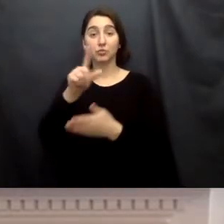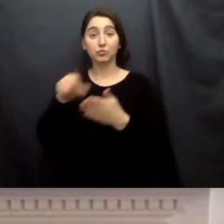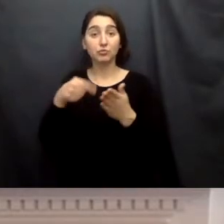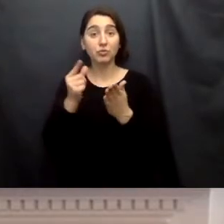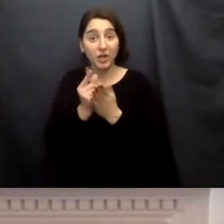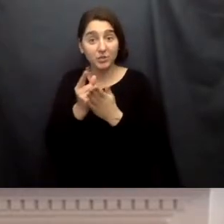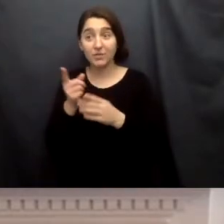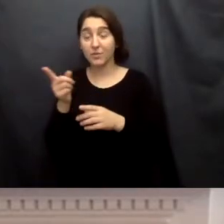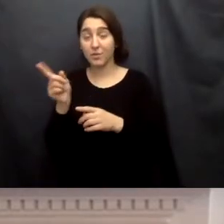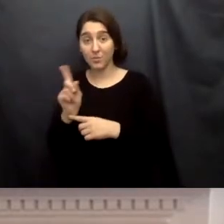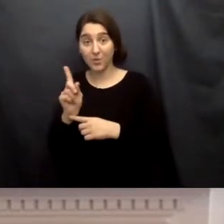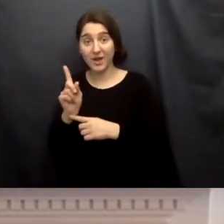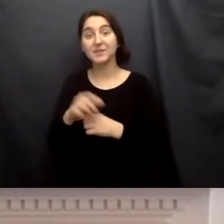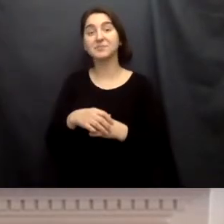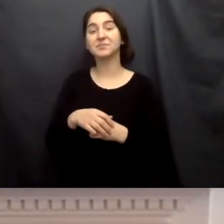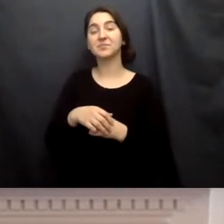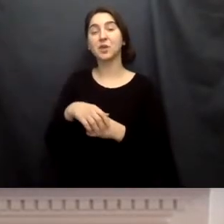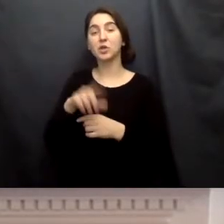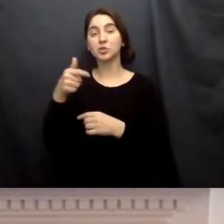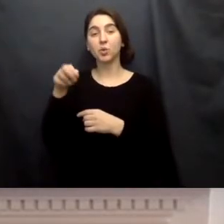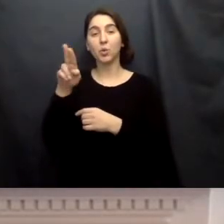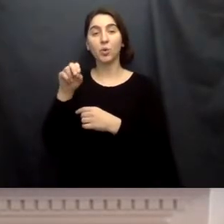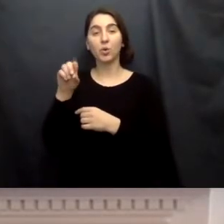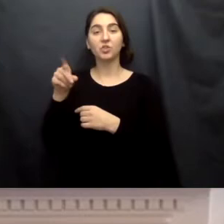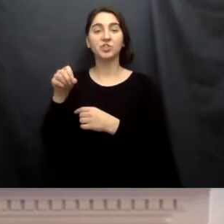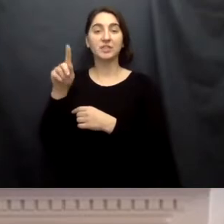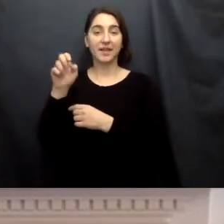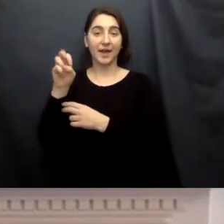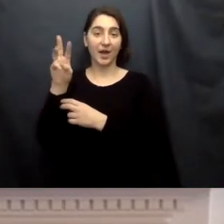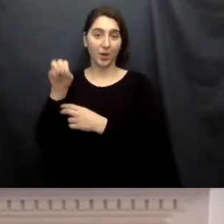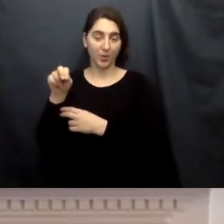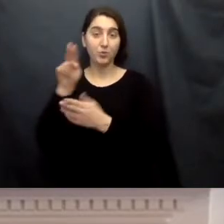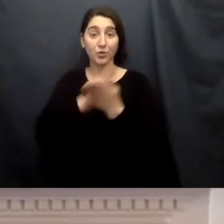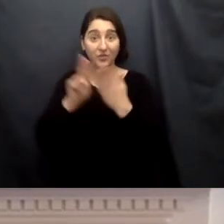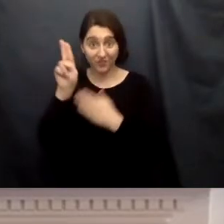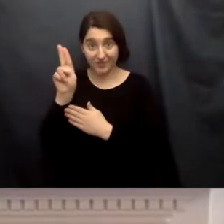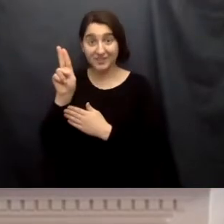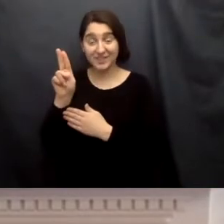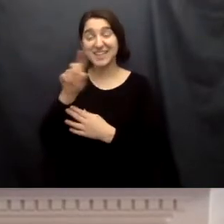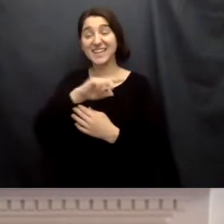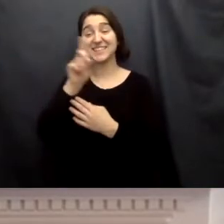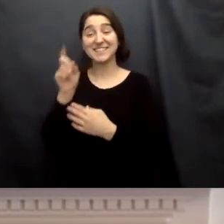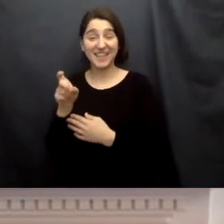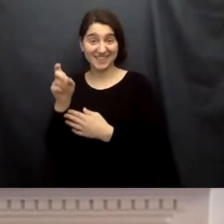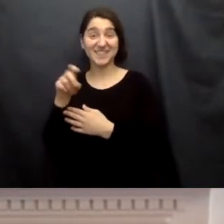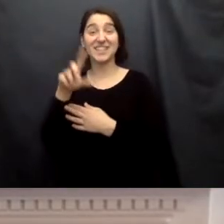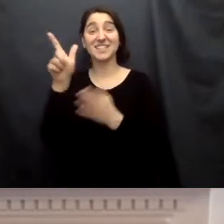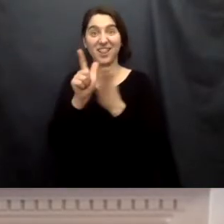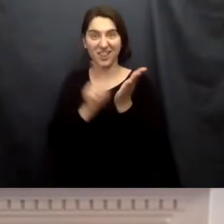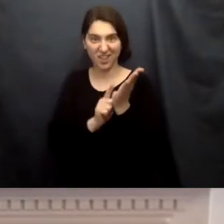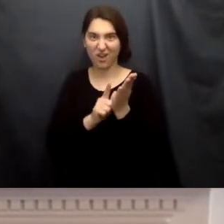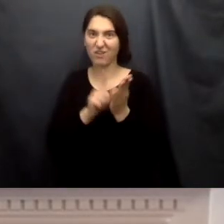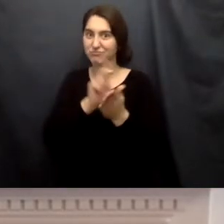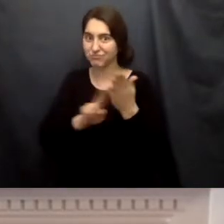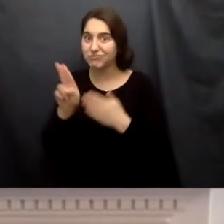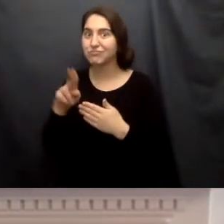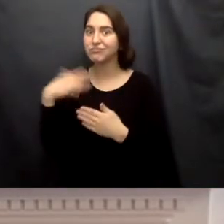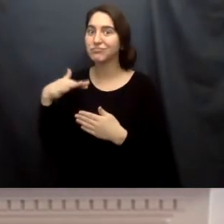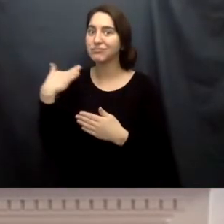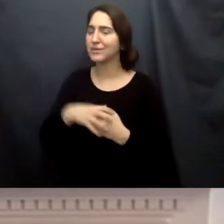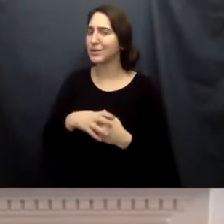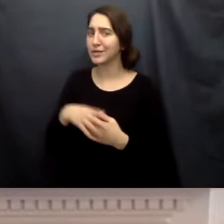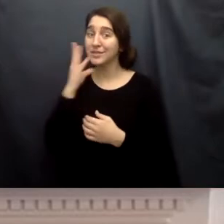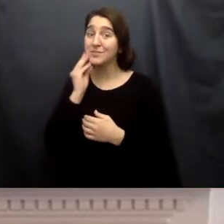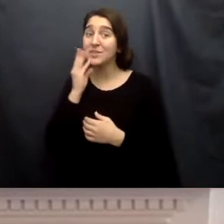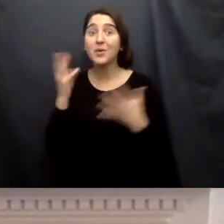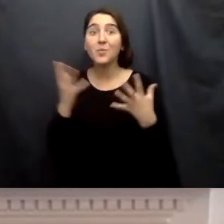graduate of Georgetown University and the University of Texas School of Law. As a member of the Texas and U.S. Supreme Court